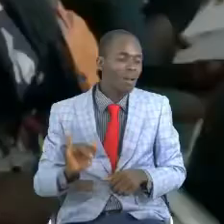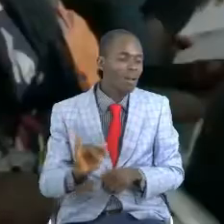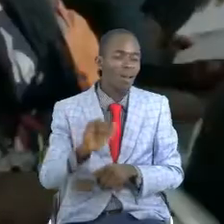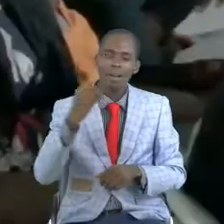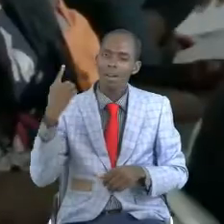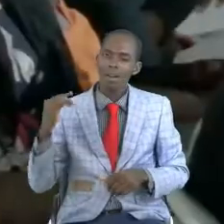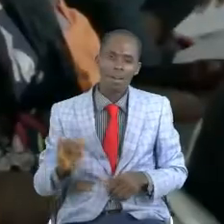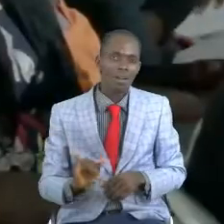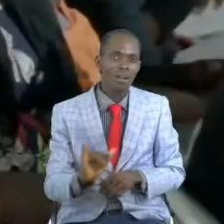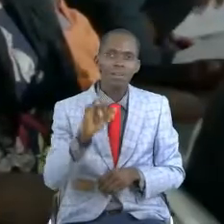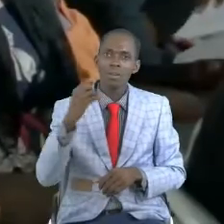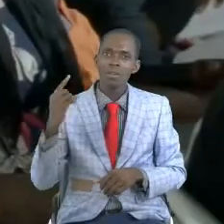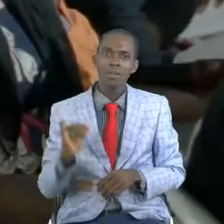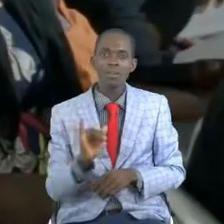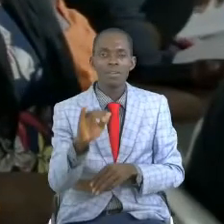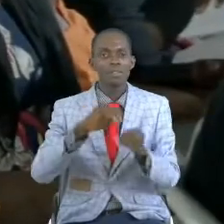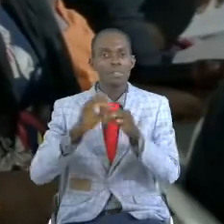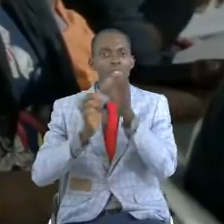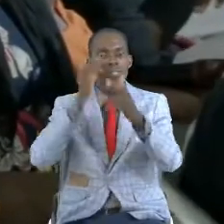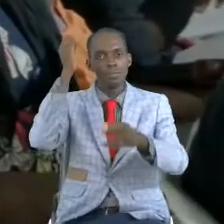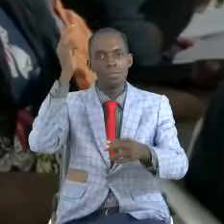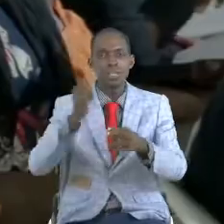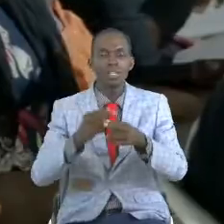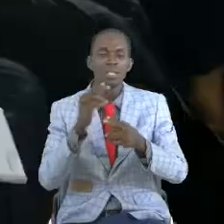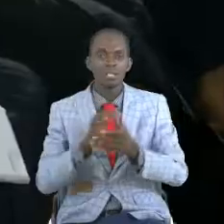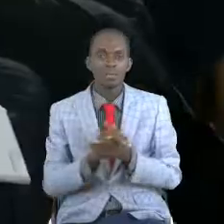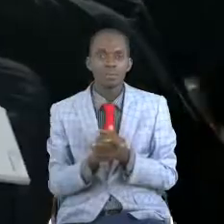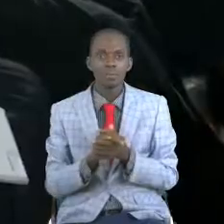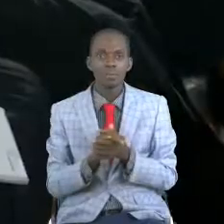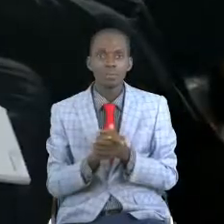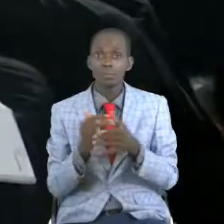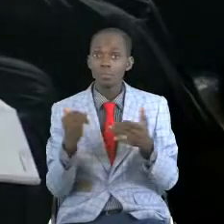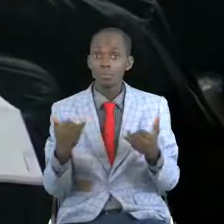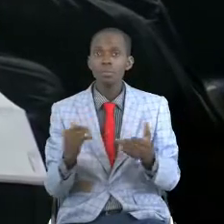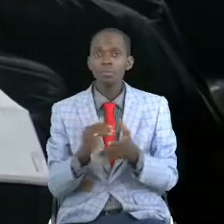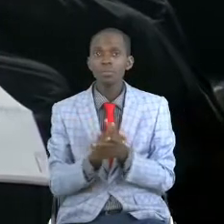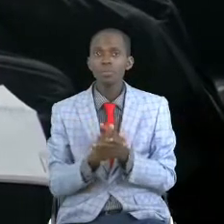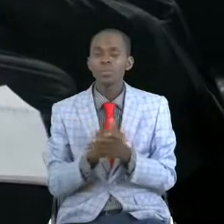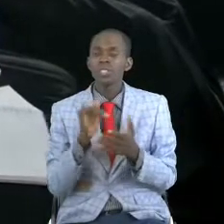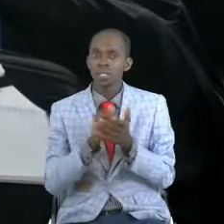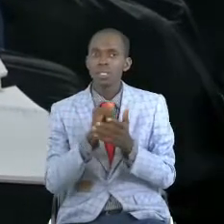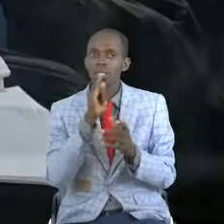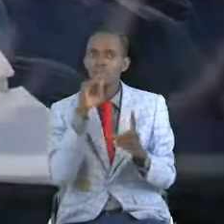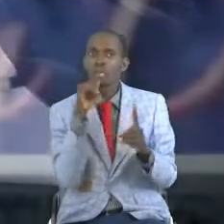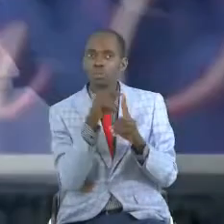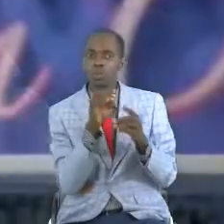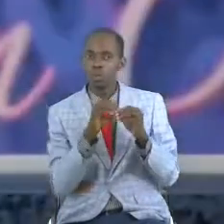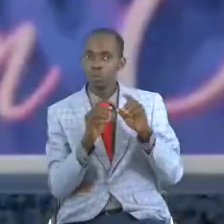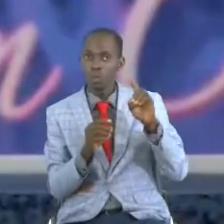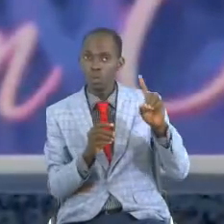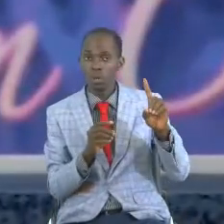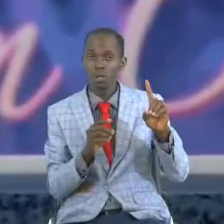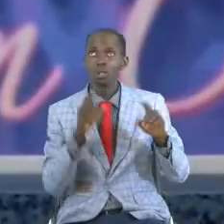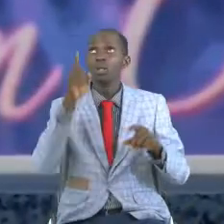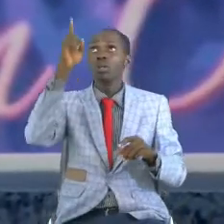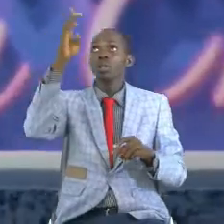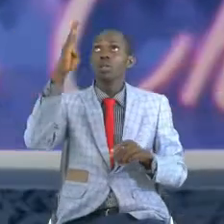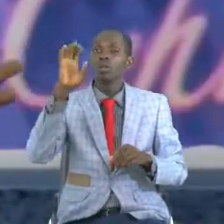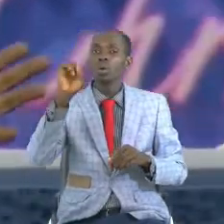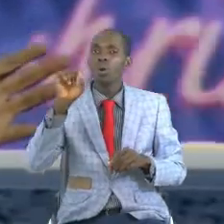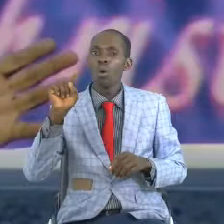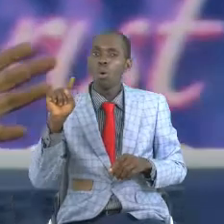ever, in Jesus' name. Now, that point number one is God's only way for